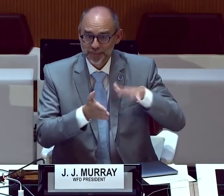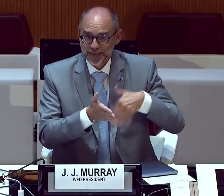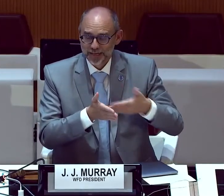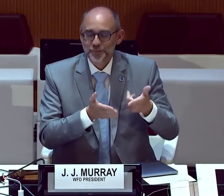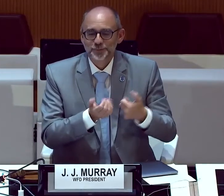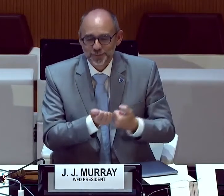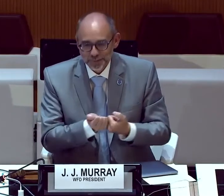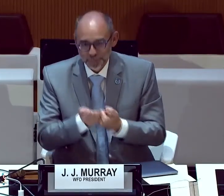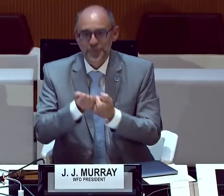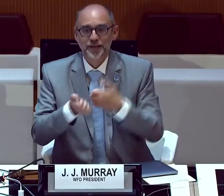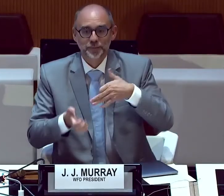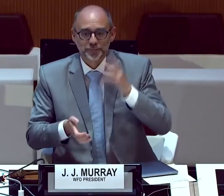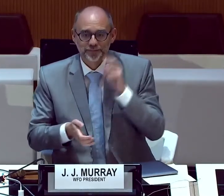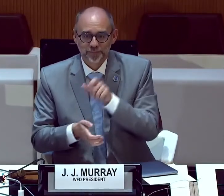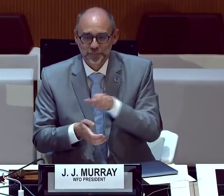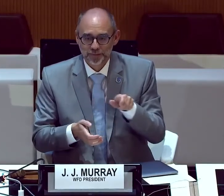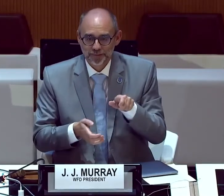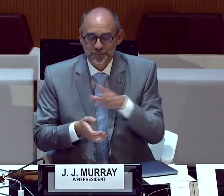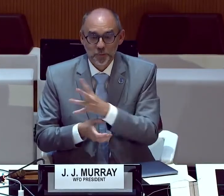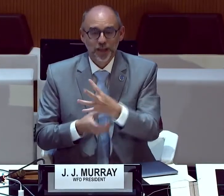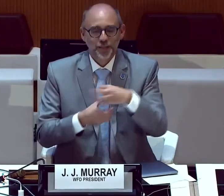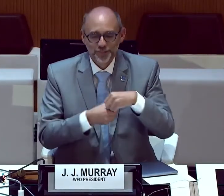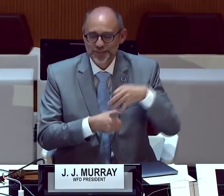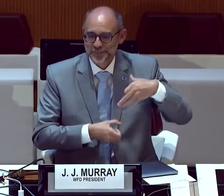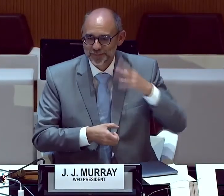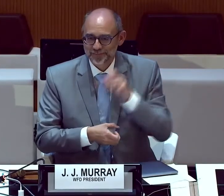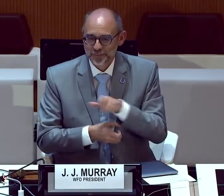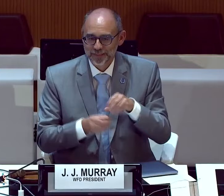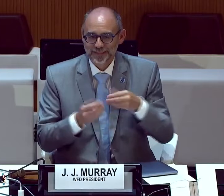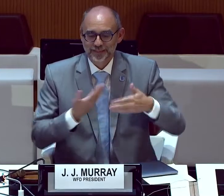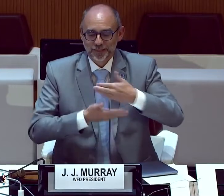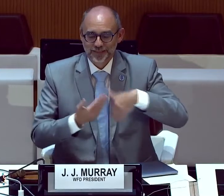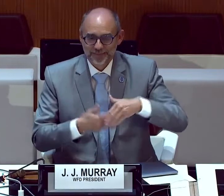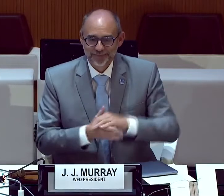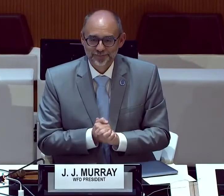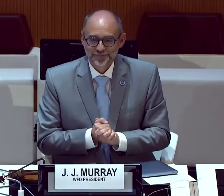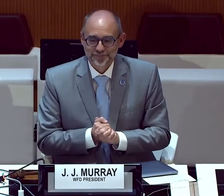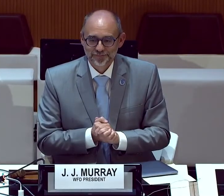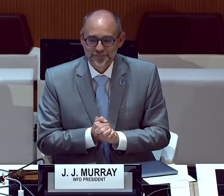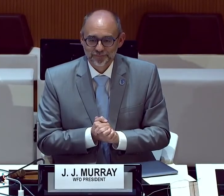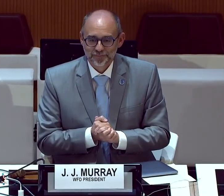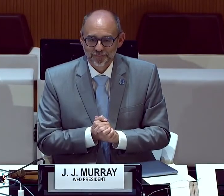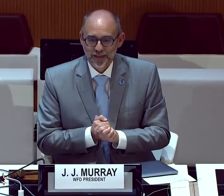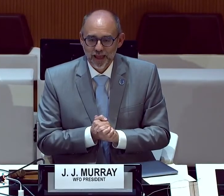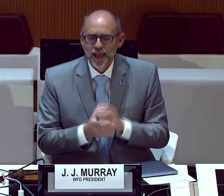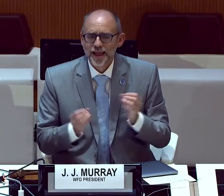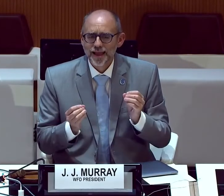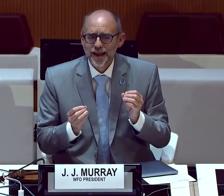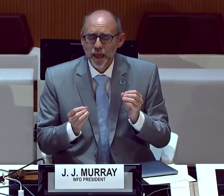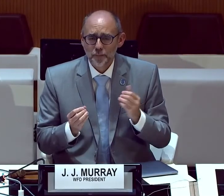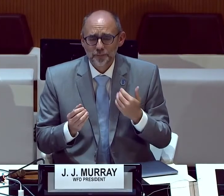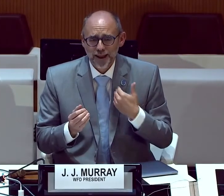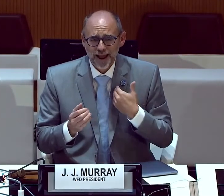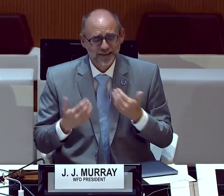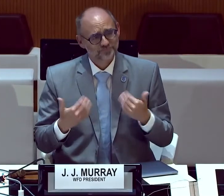recognize Namibian Sign Language and support Namibian deaf people and include Namibian deaf people as part of